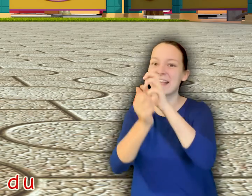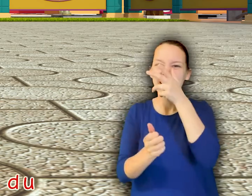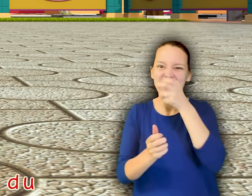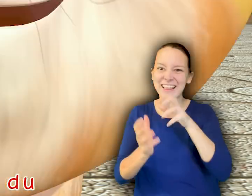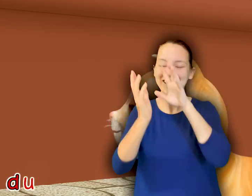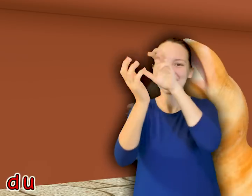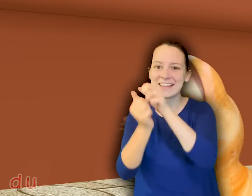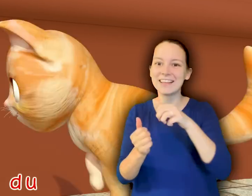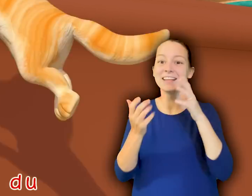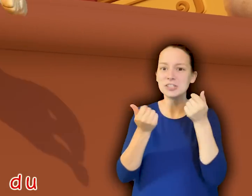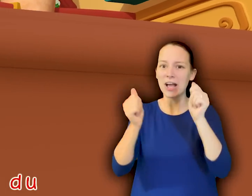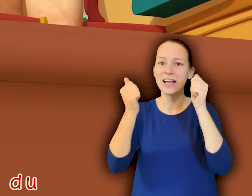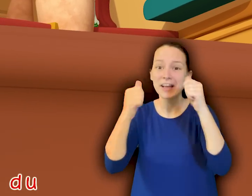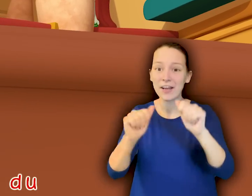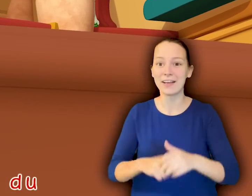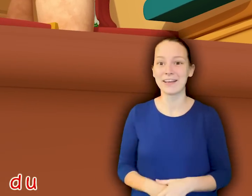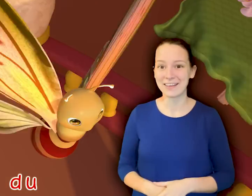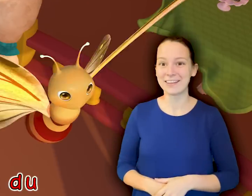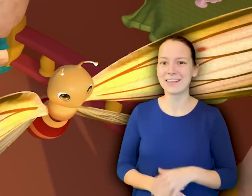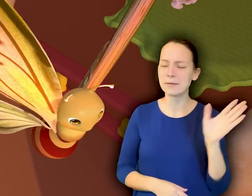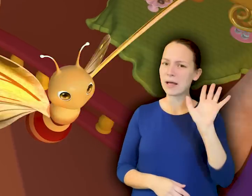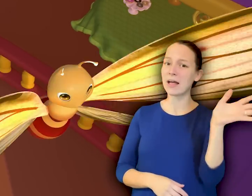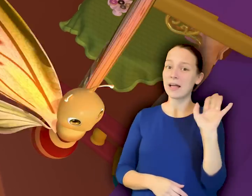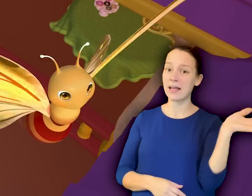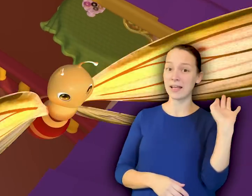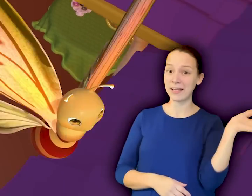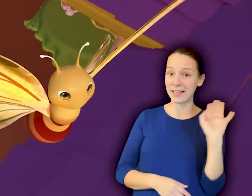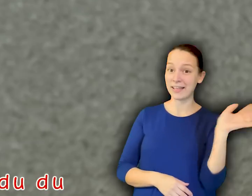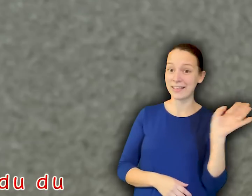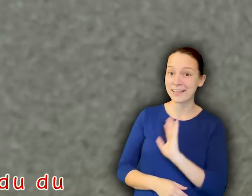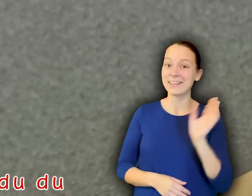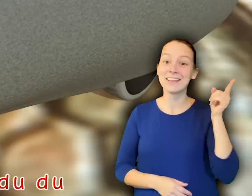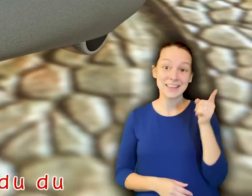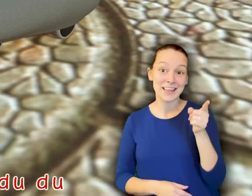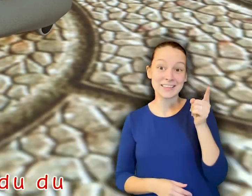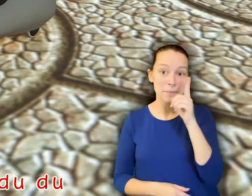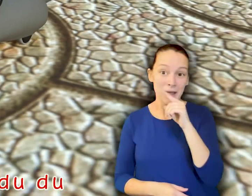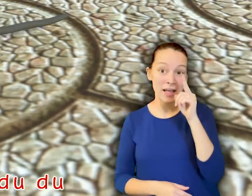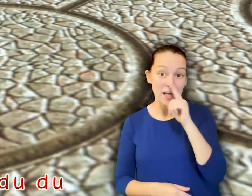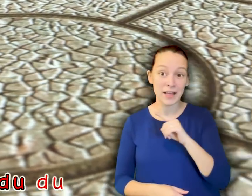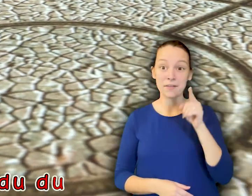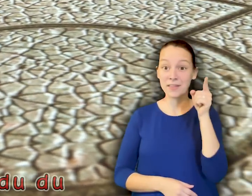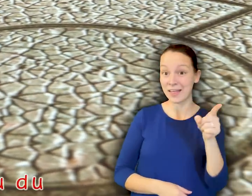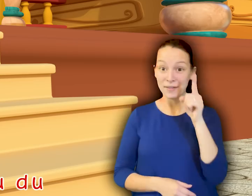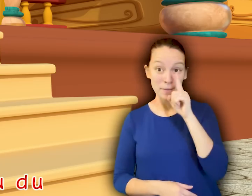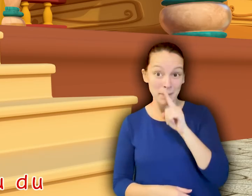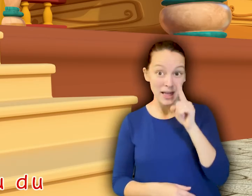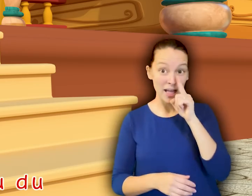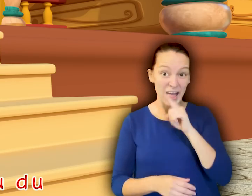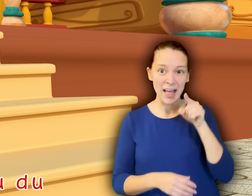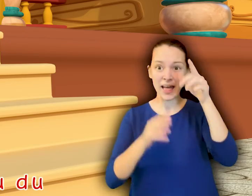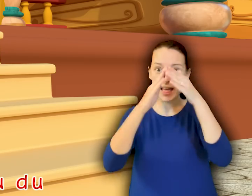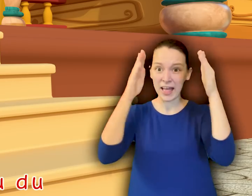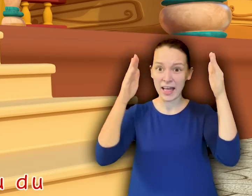fly try and try wave goodbye there's a mouse in